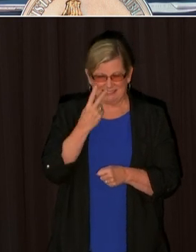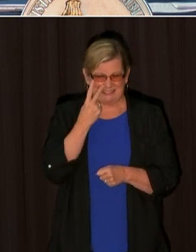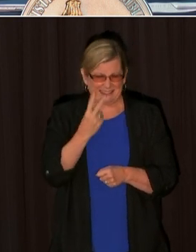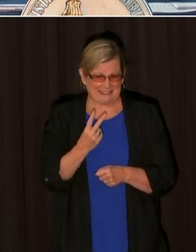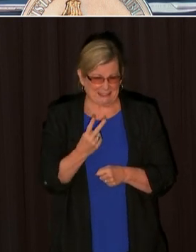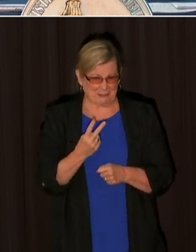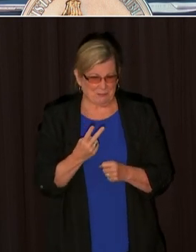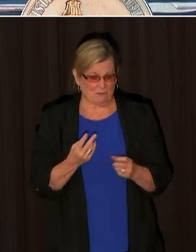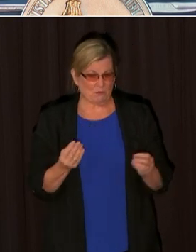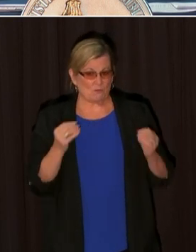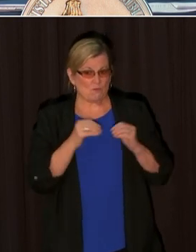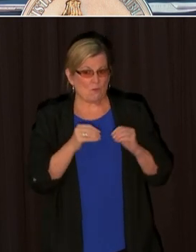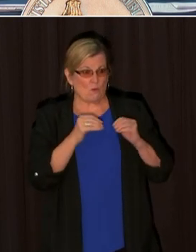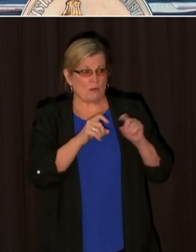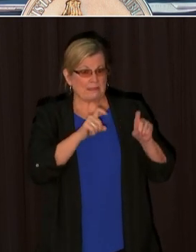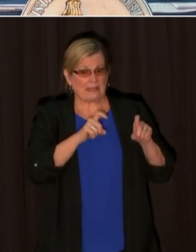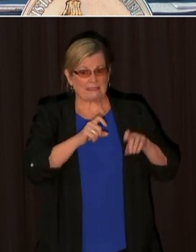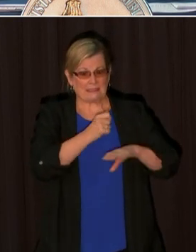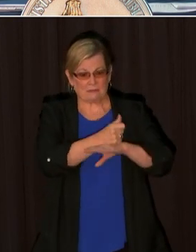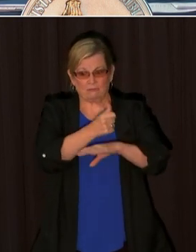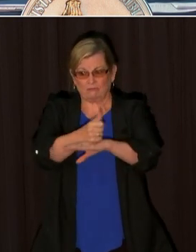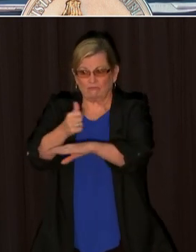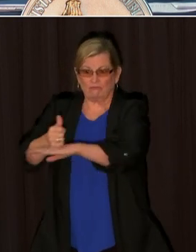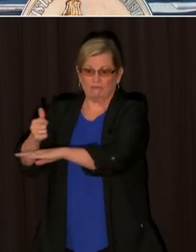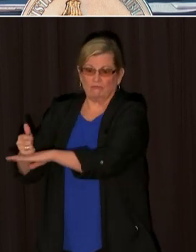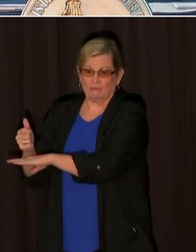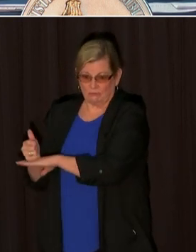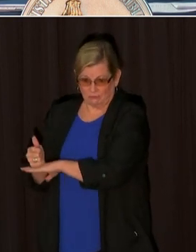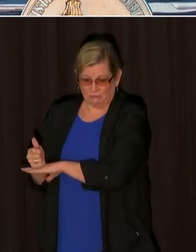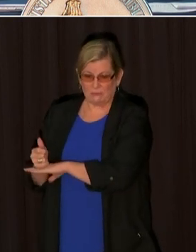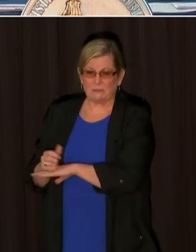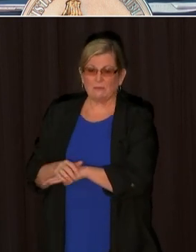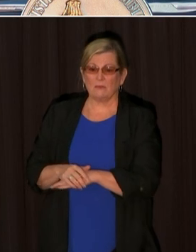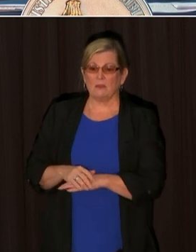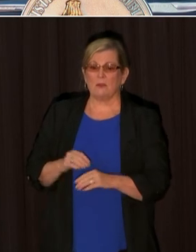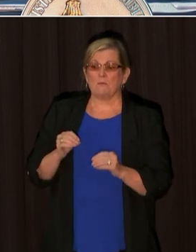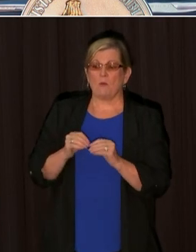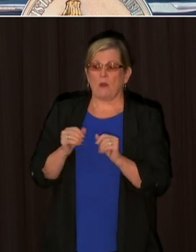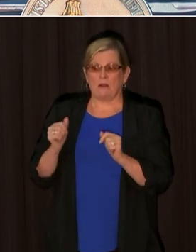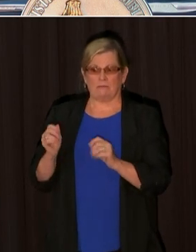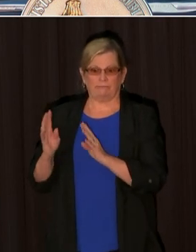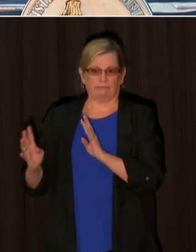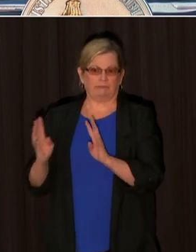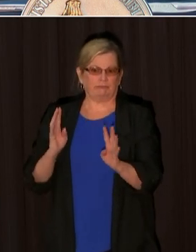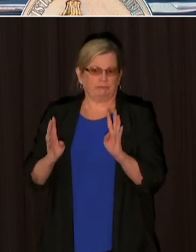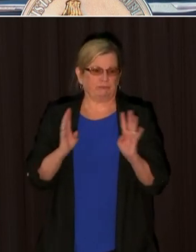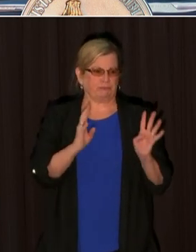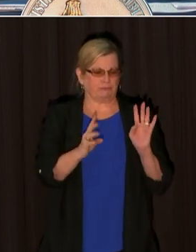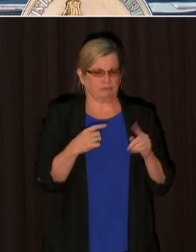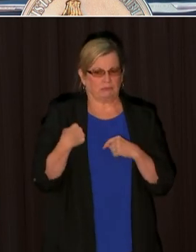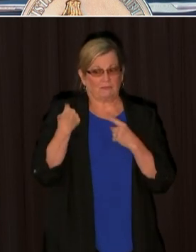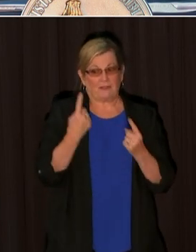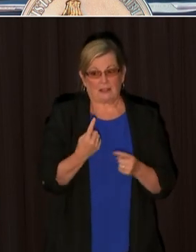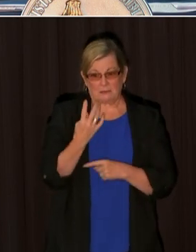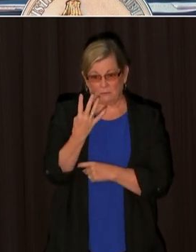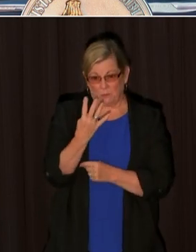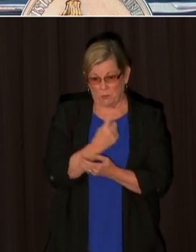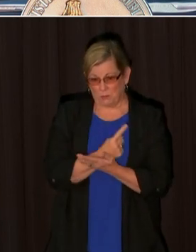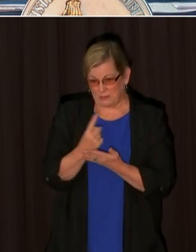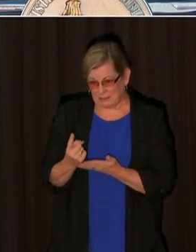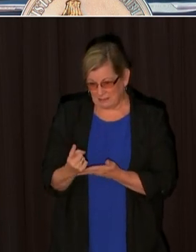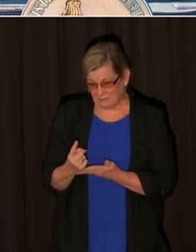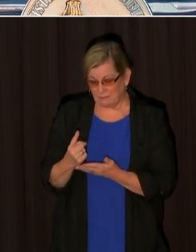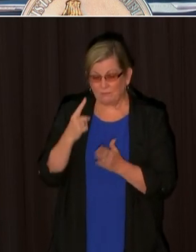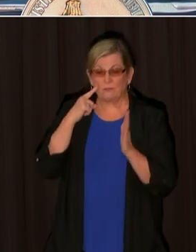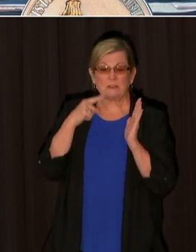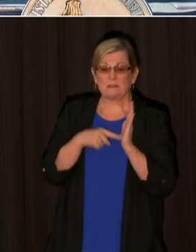increase in testing that we have experienced in the last 4 weeks. For example, during